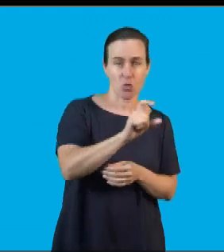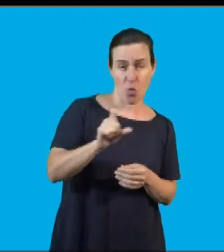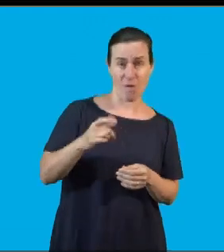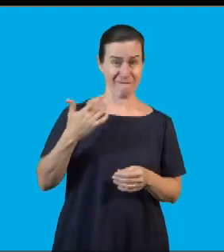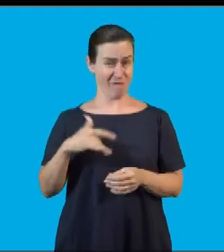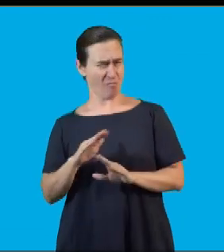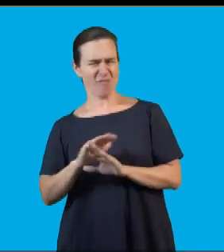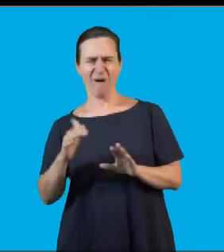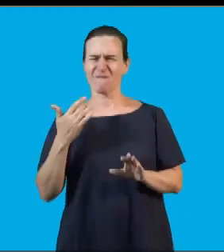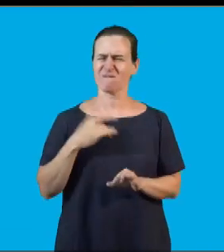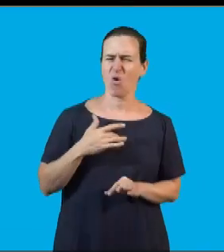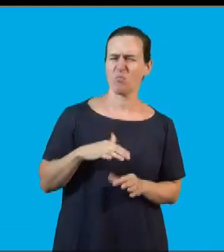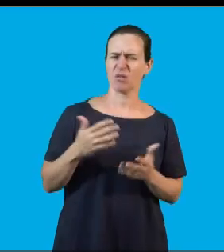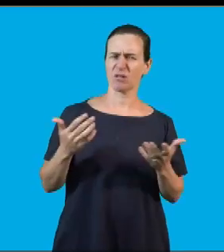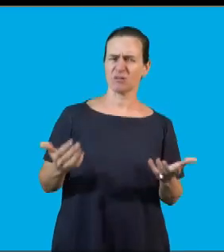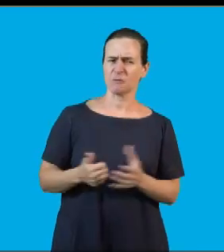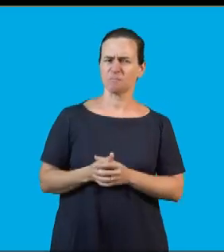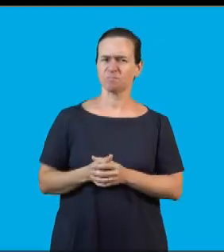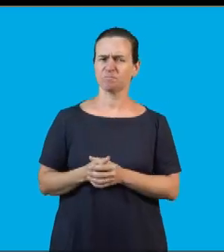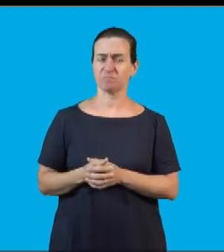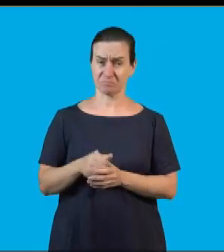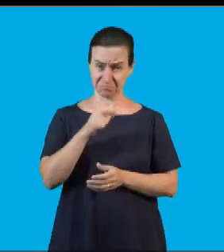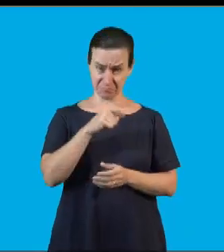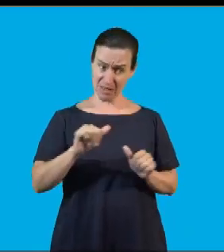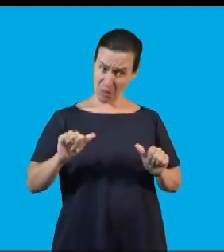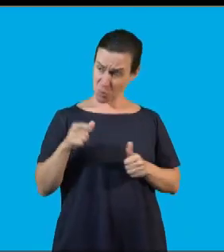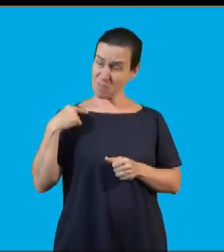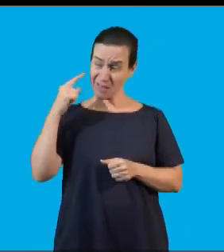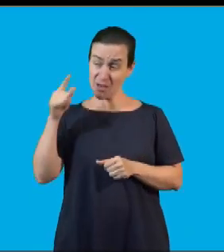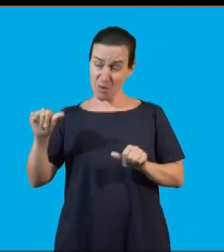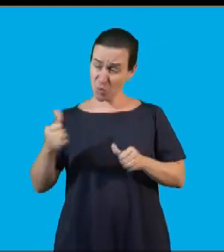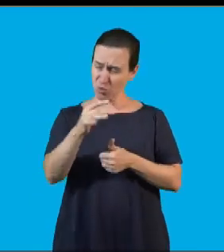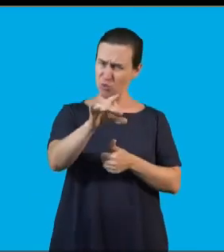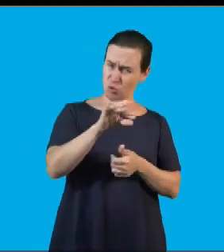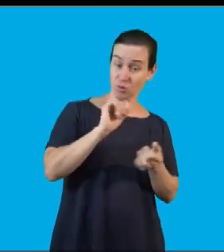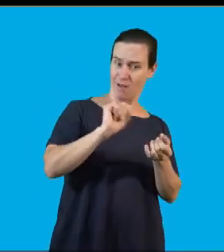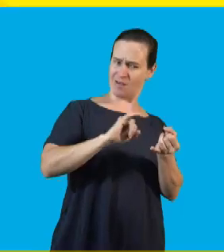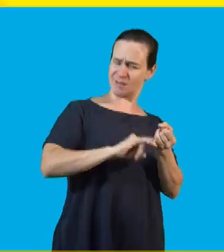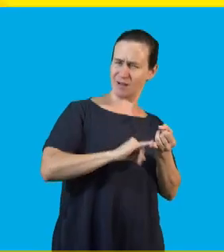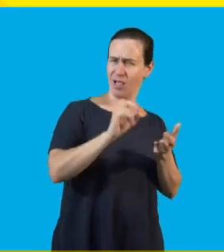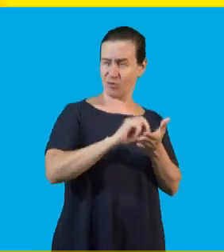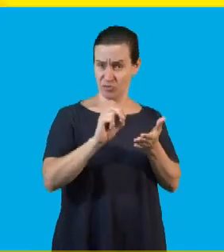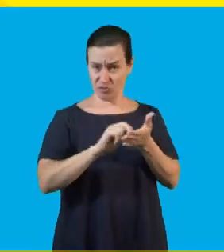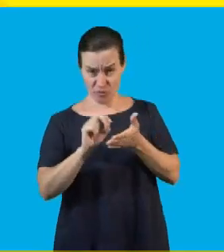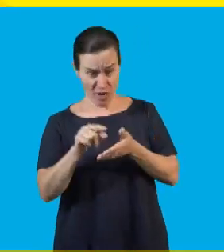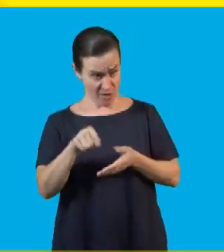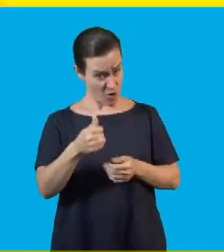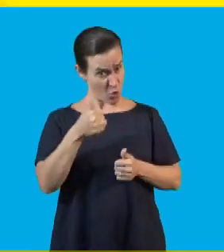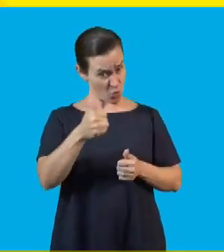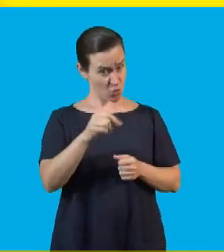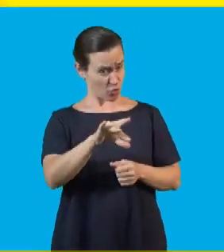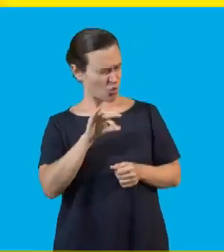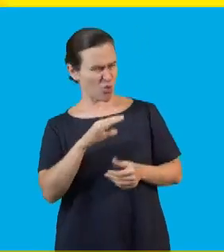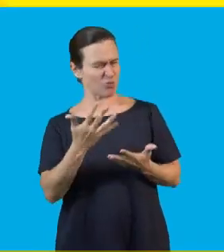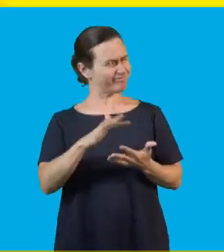You must also comment on the effectiveness of style or justify its use, why that particular style is appropriate to the type